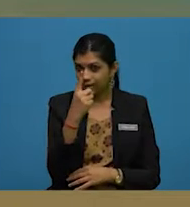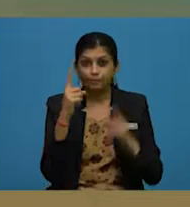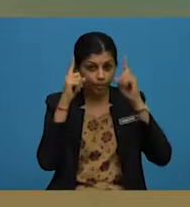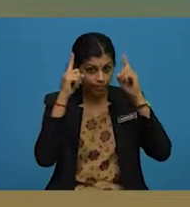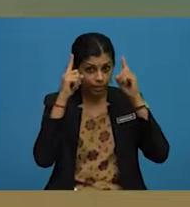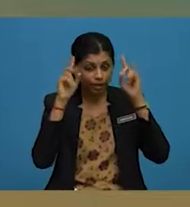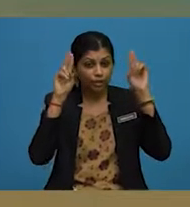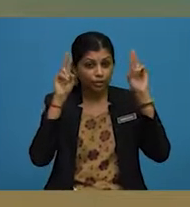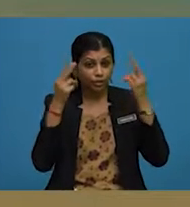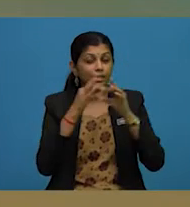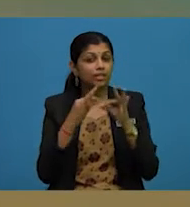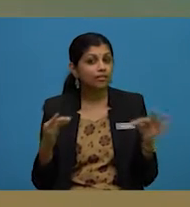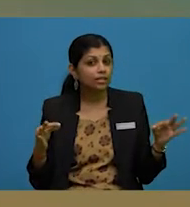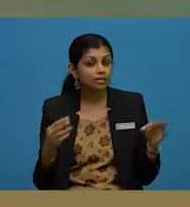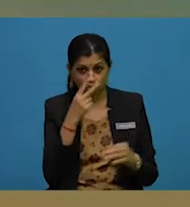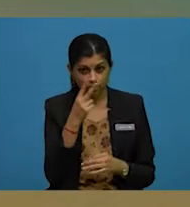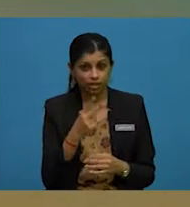Yes, that's the topic sentence,